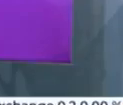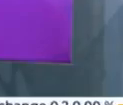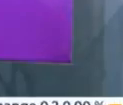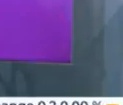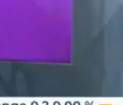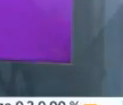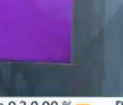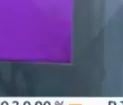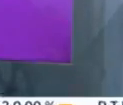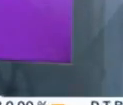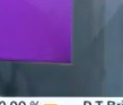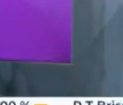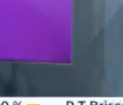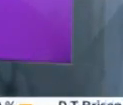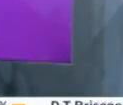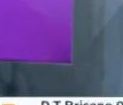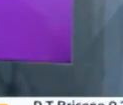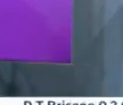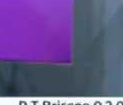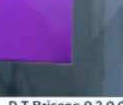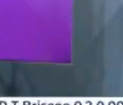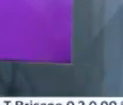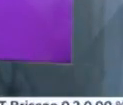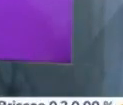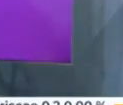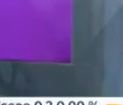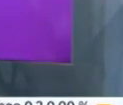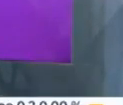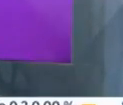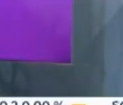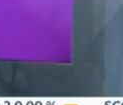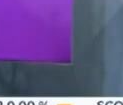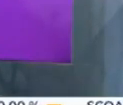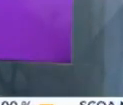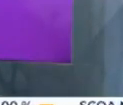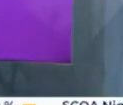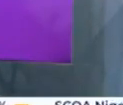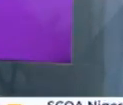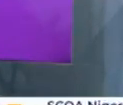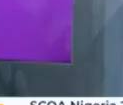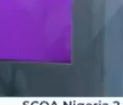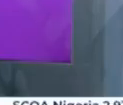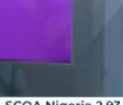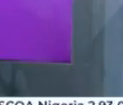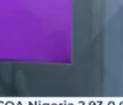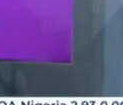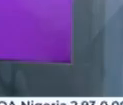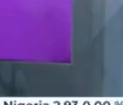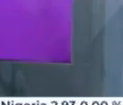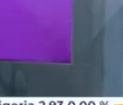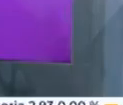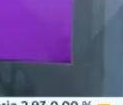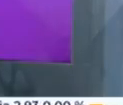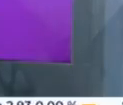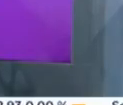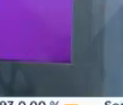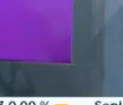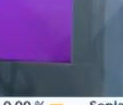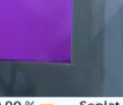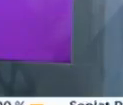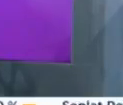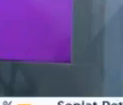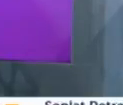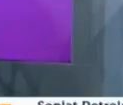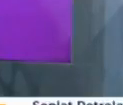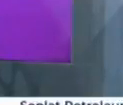learning ability is geared towards a lot of high touch, a lot of intervention by the adult. They